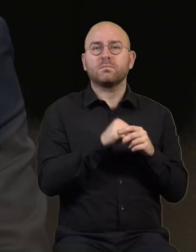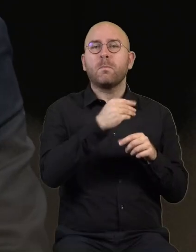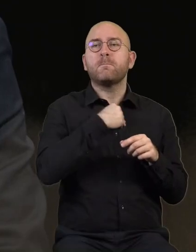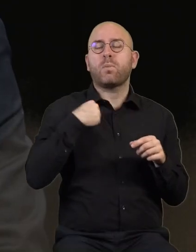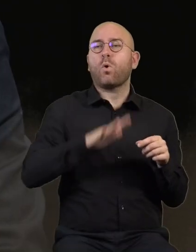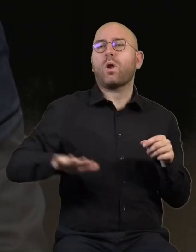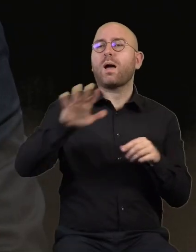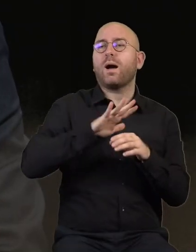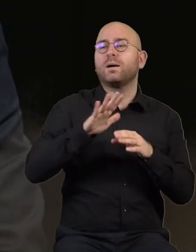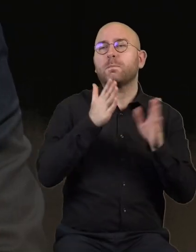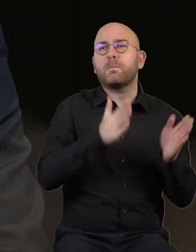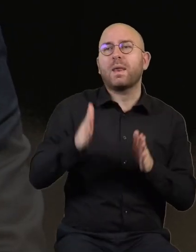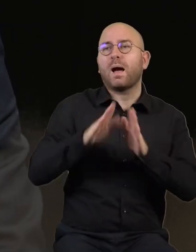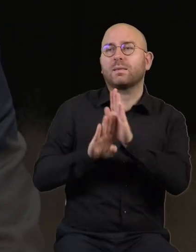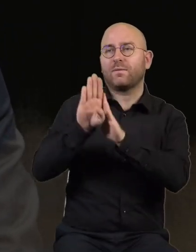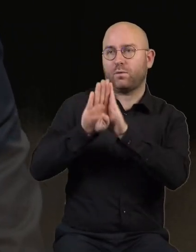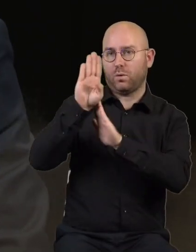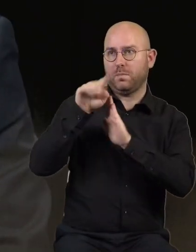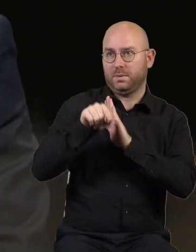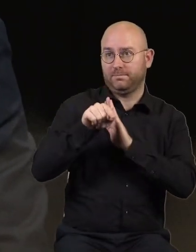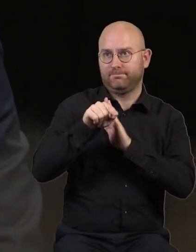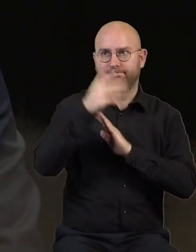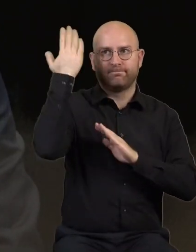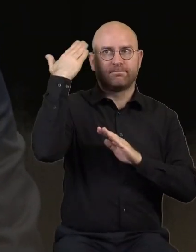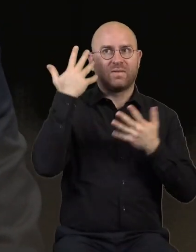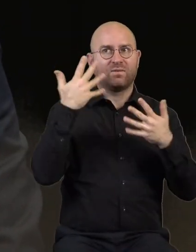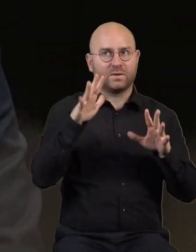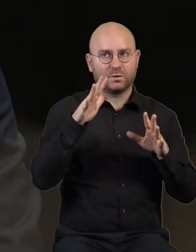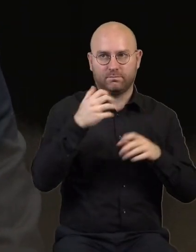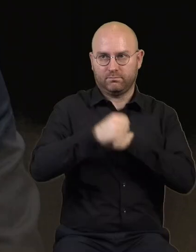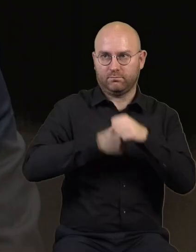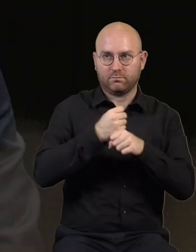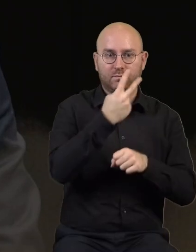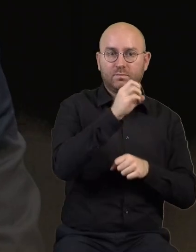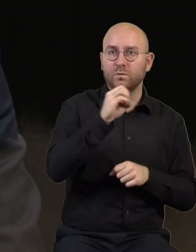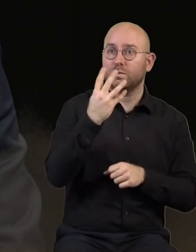presence into the EU. It was in 2004. I was a civil servant